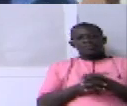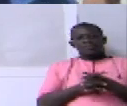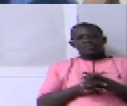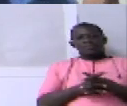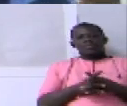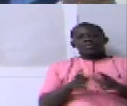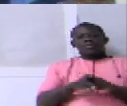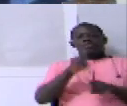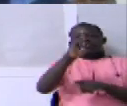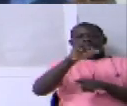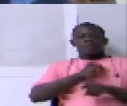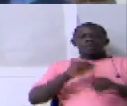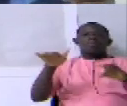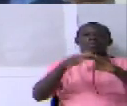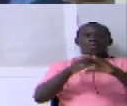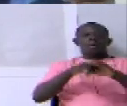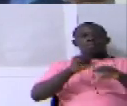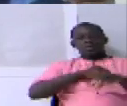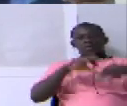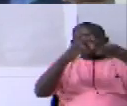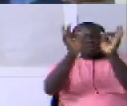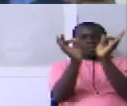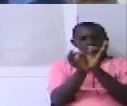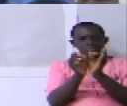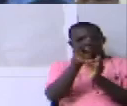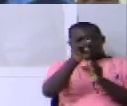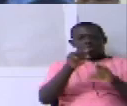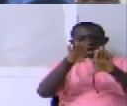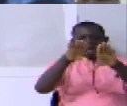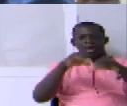You are part of his team, you accept. In